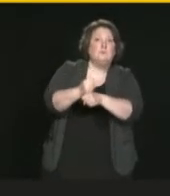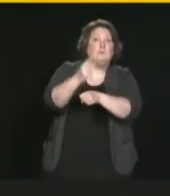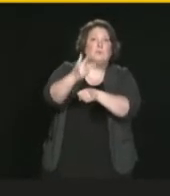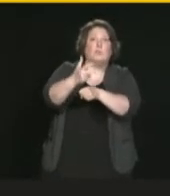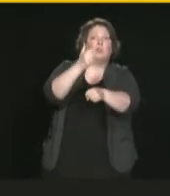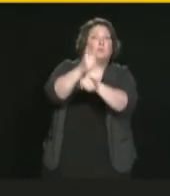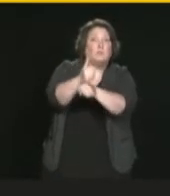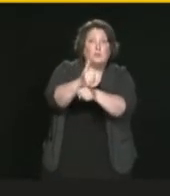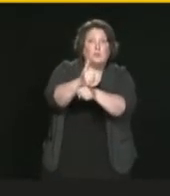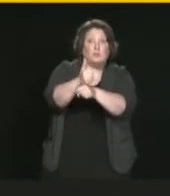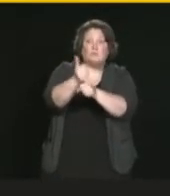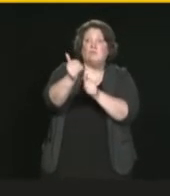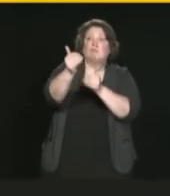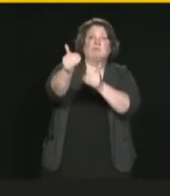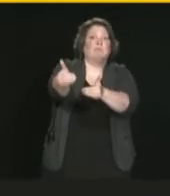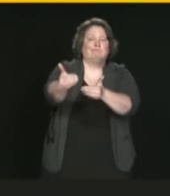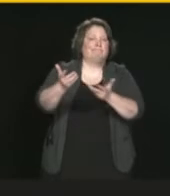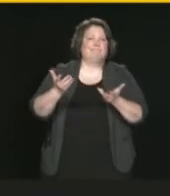would be